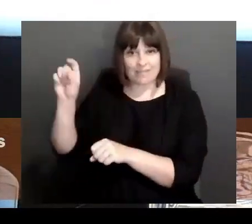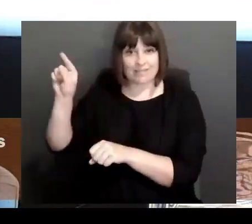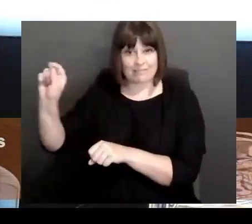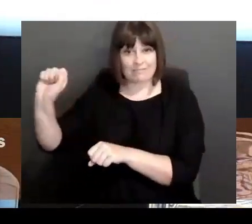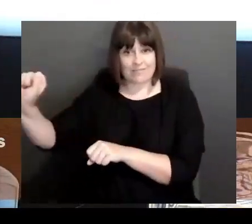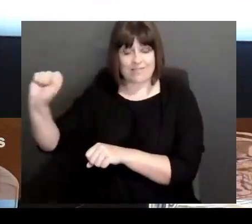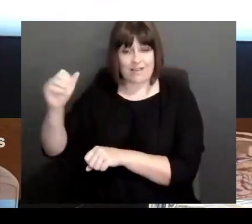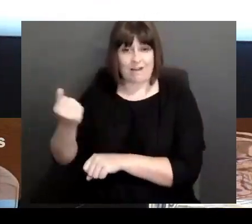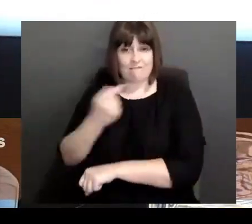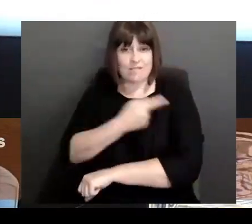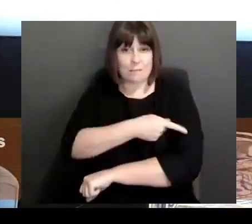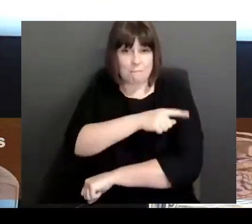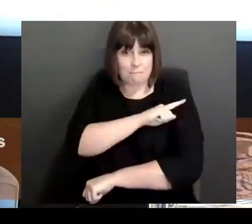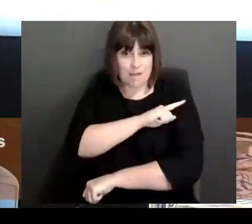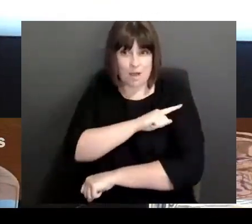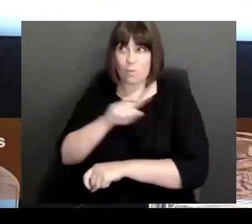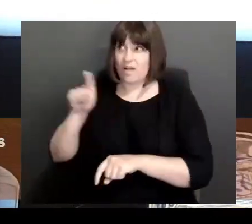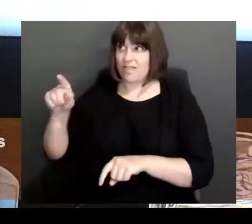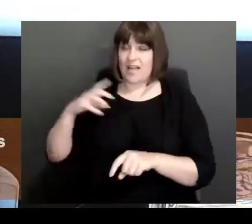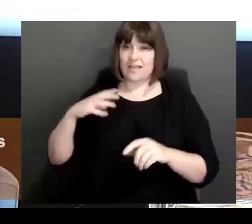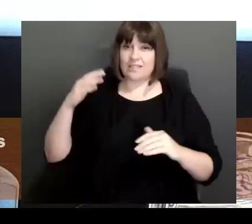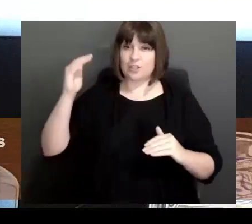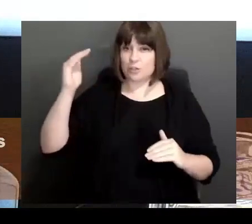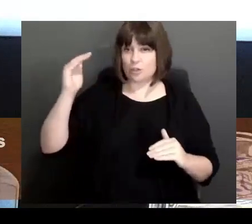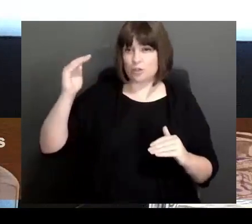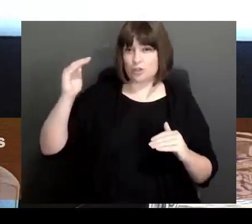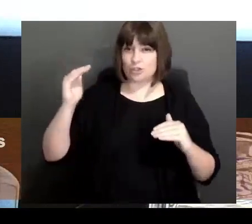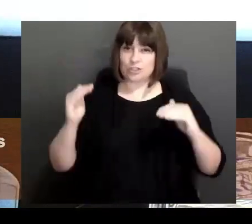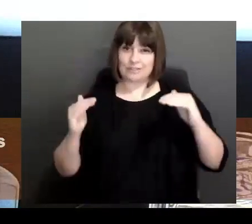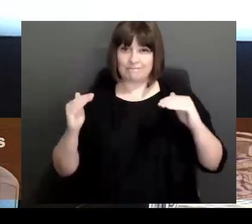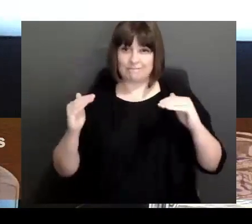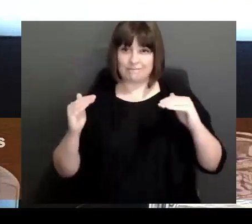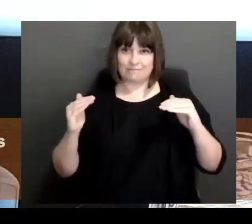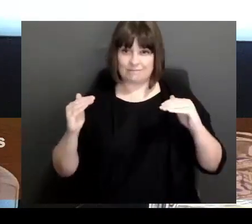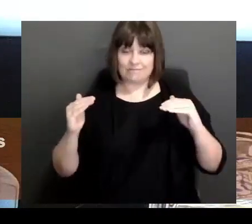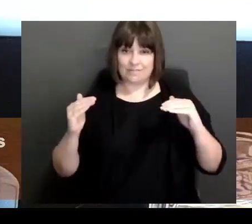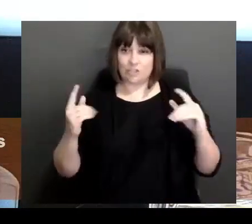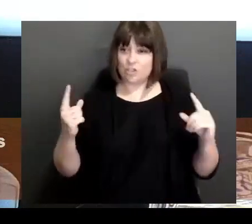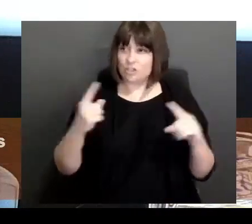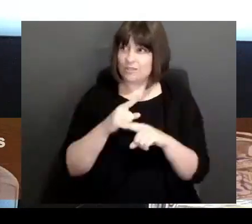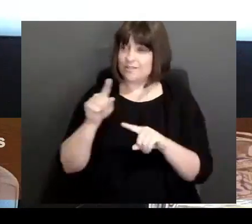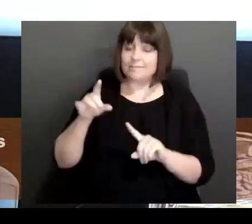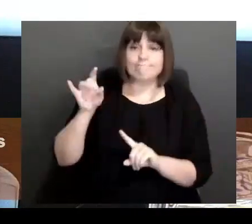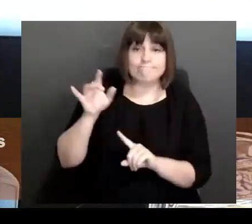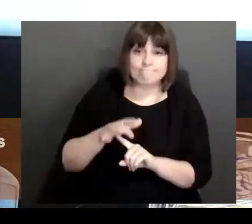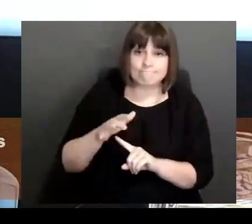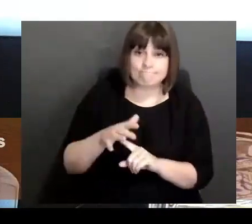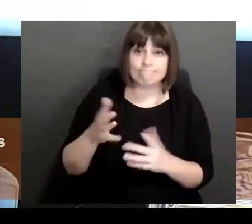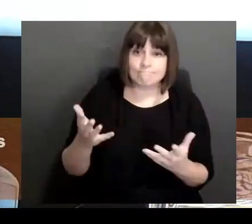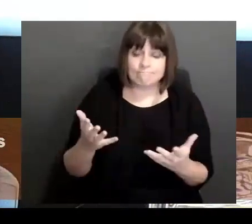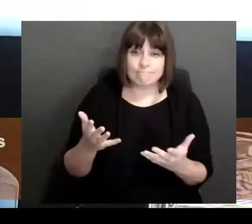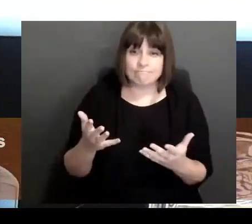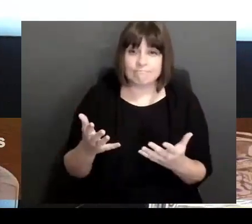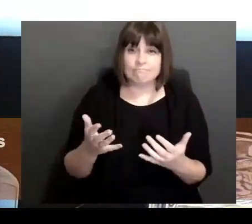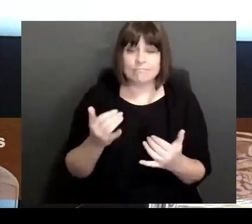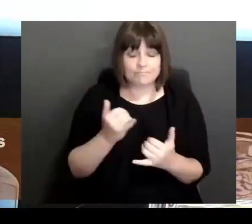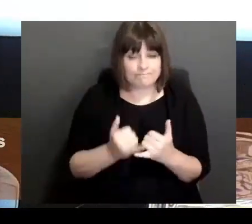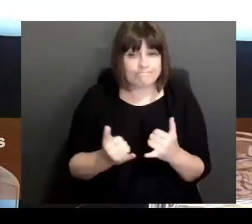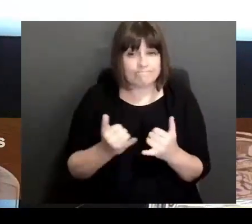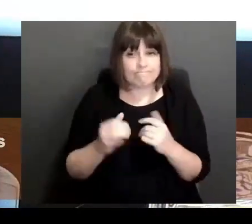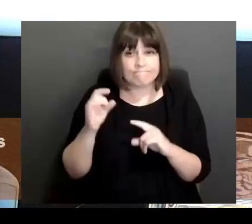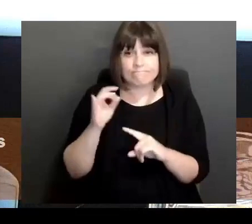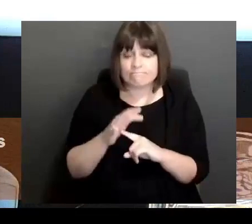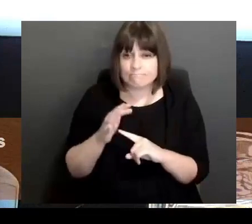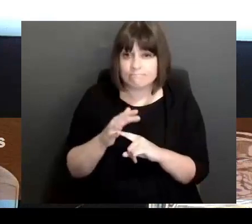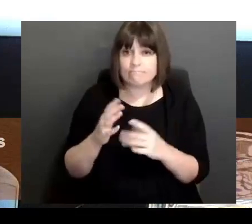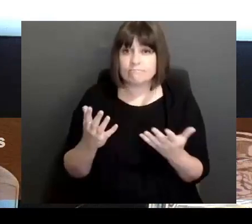shift, and breaking that nexus is vital, and therefore it is so important that the